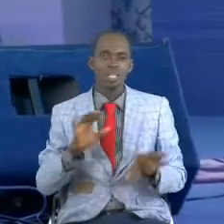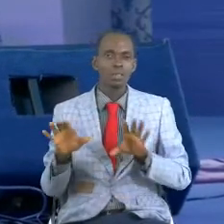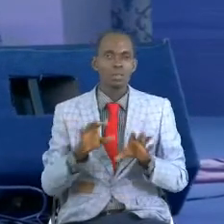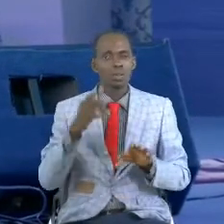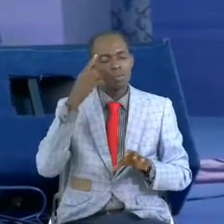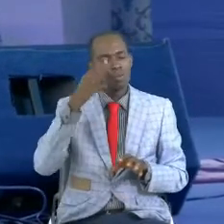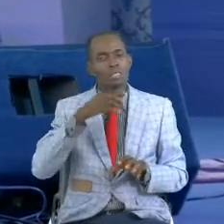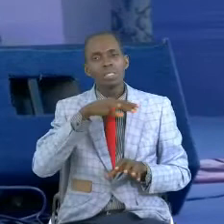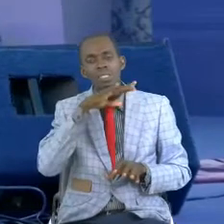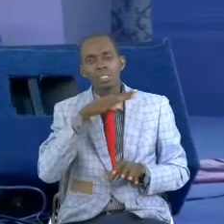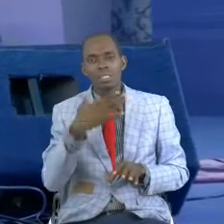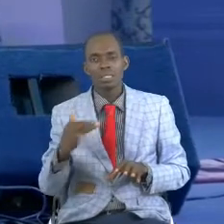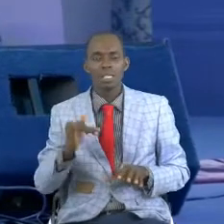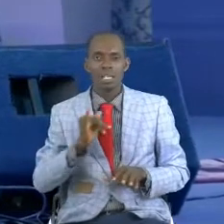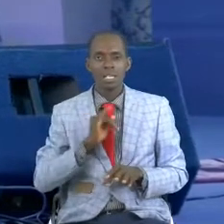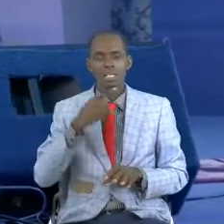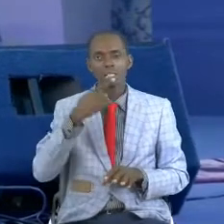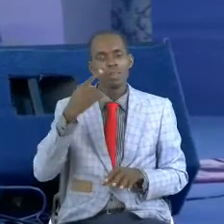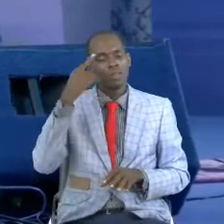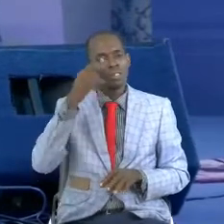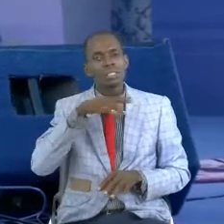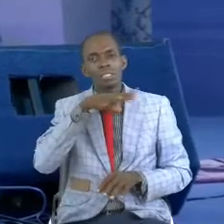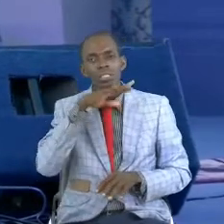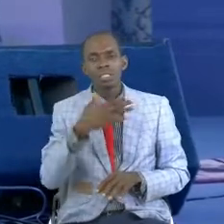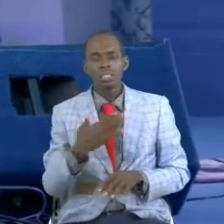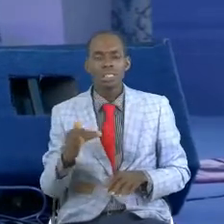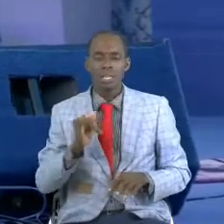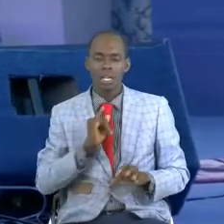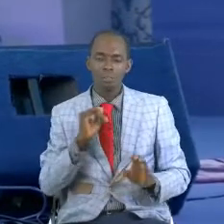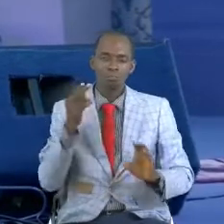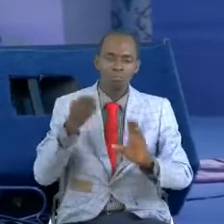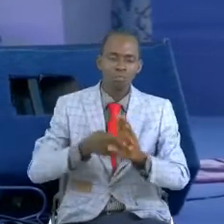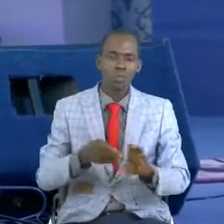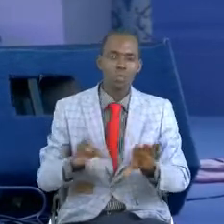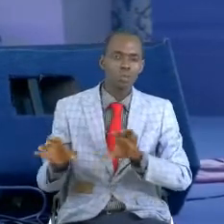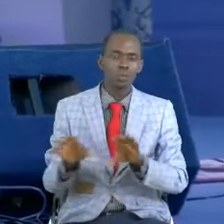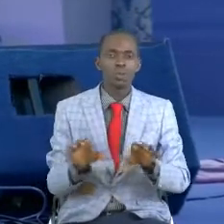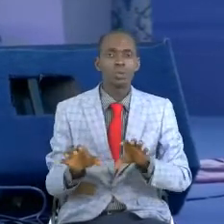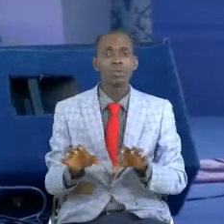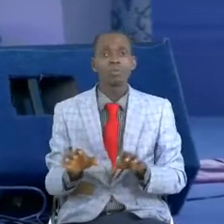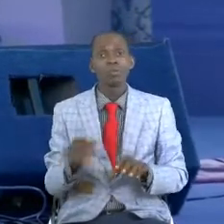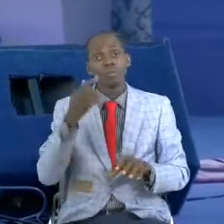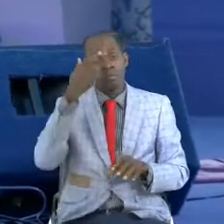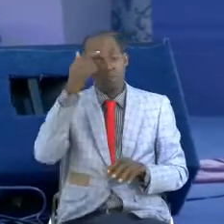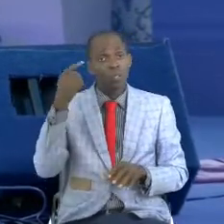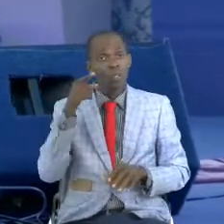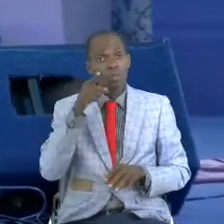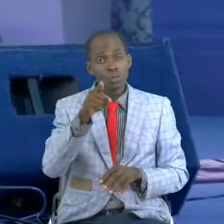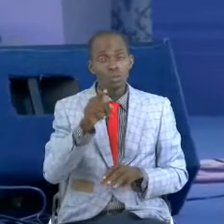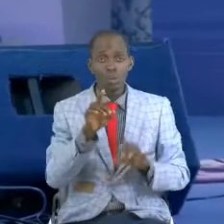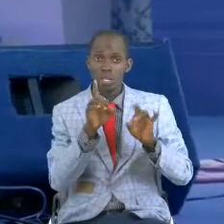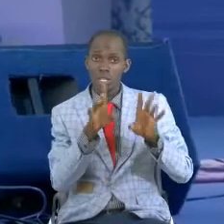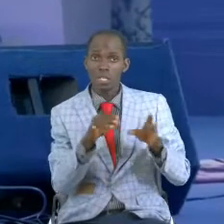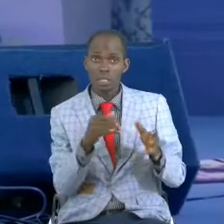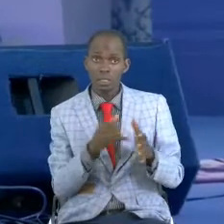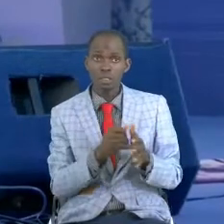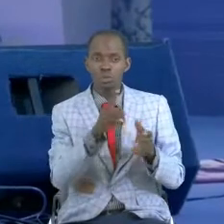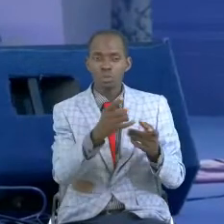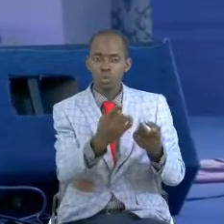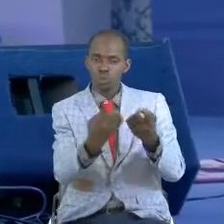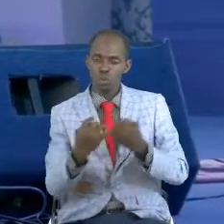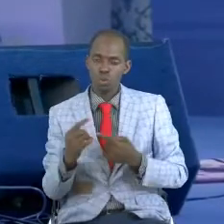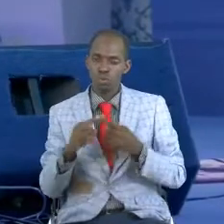say, and the unclean things I get involved with. Because you hate it, you come to the Lord at